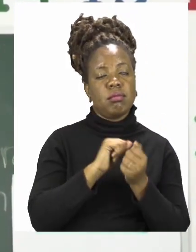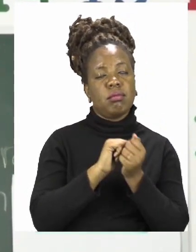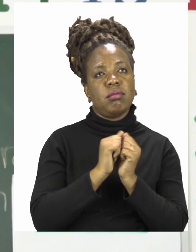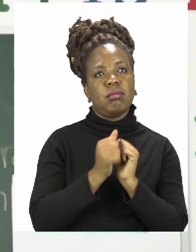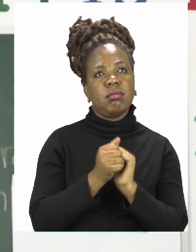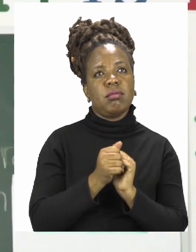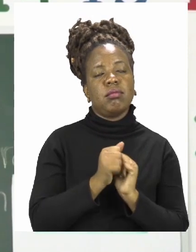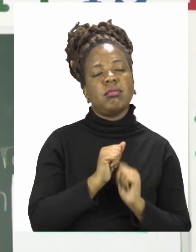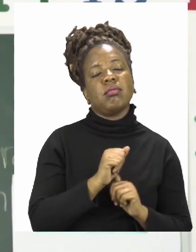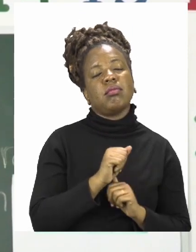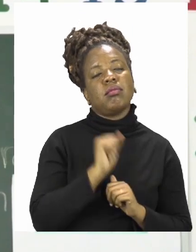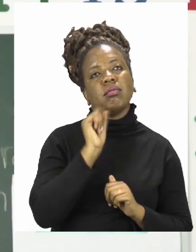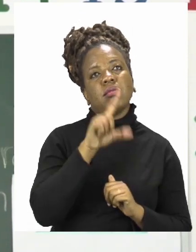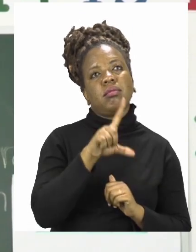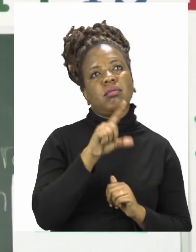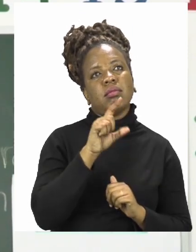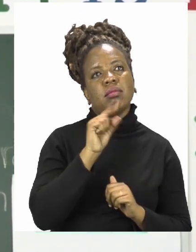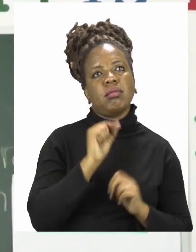the